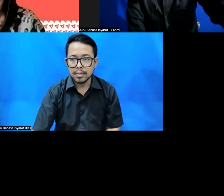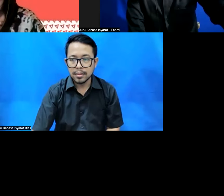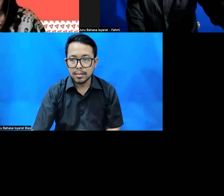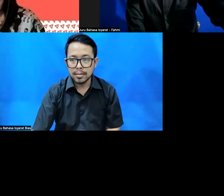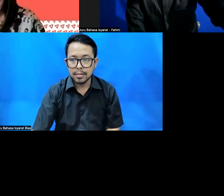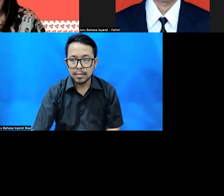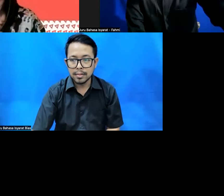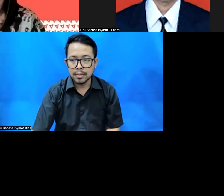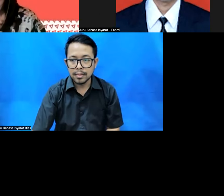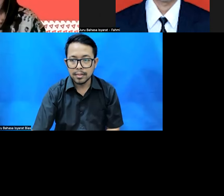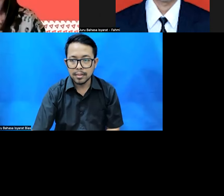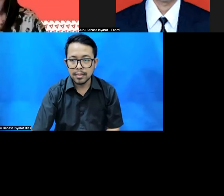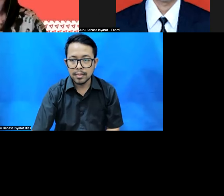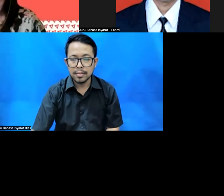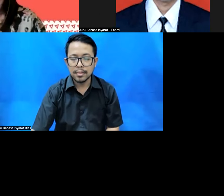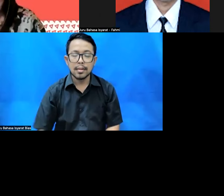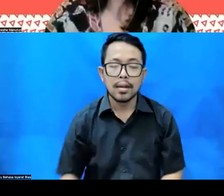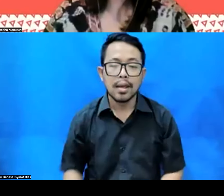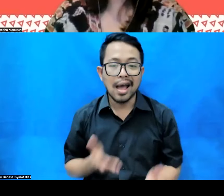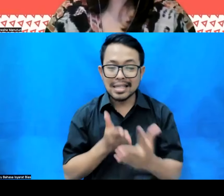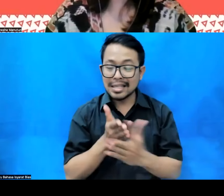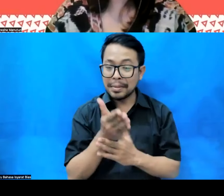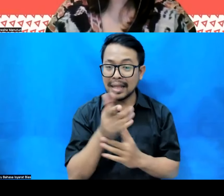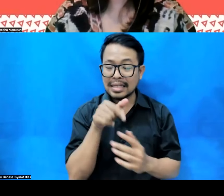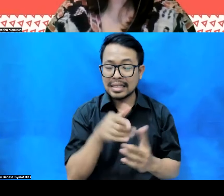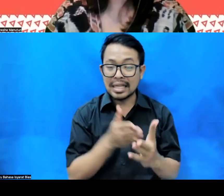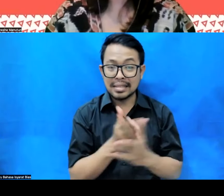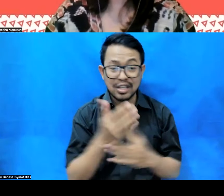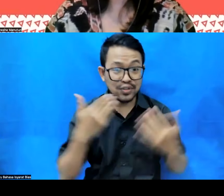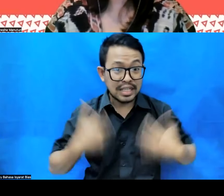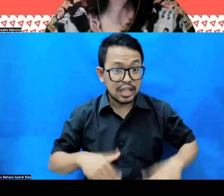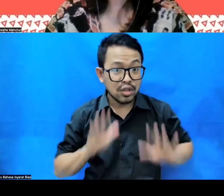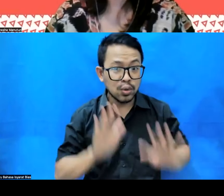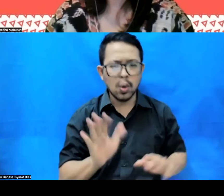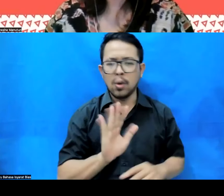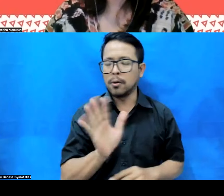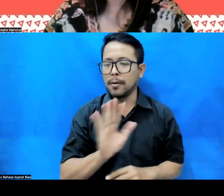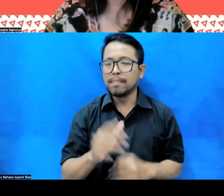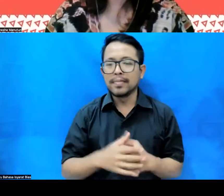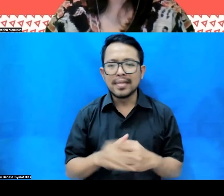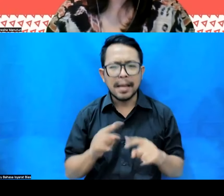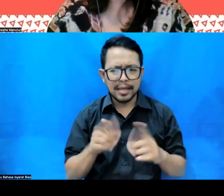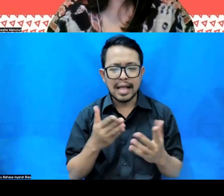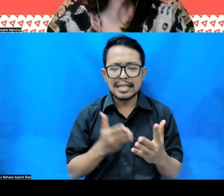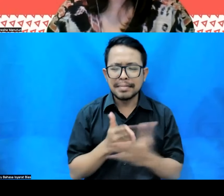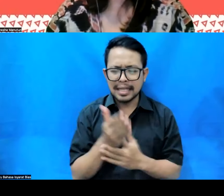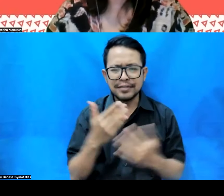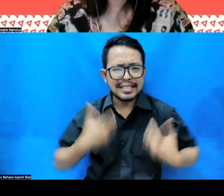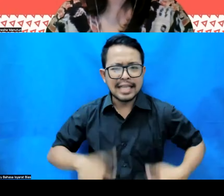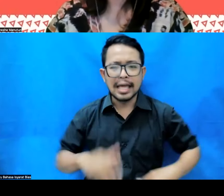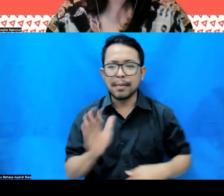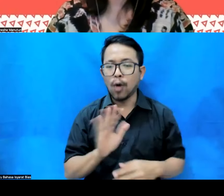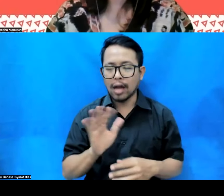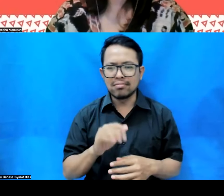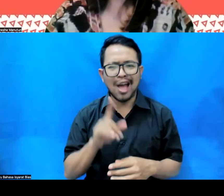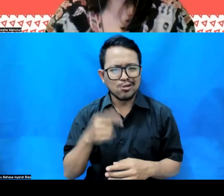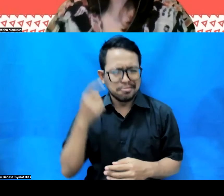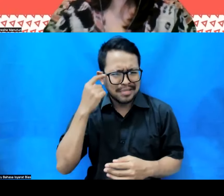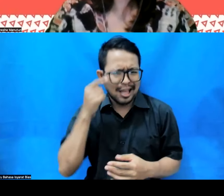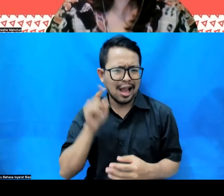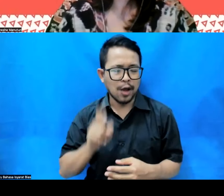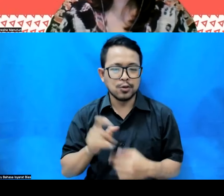about physical accessibility, but in our opinion, it's not only physical accessibility, but also accessibility to non-physical aspects,